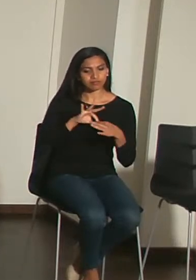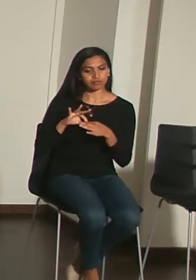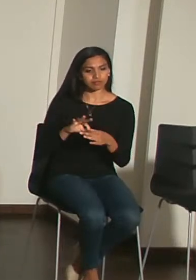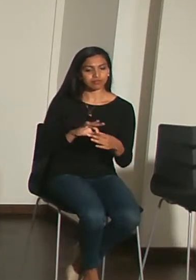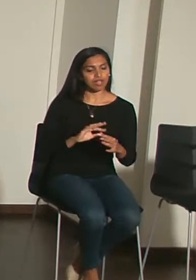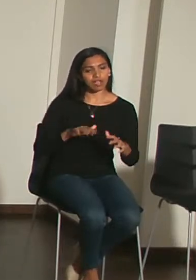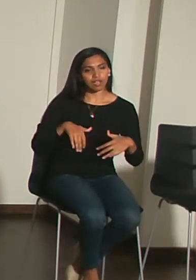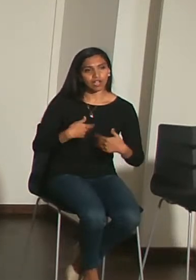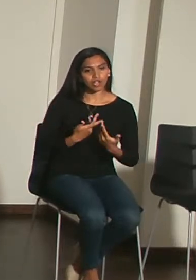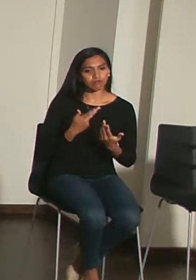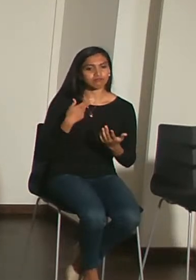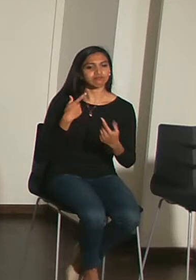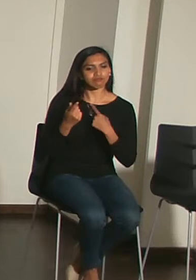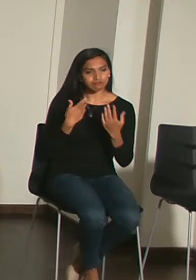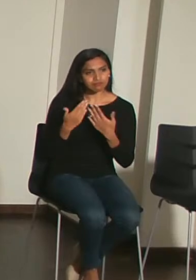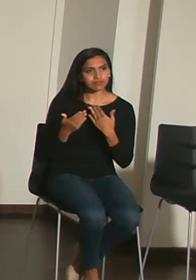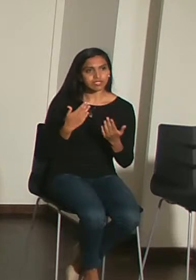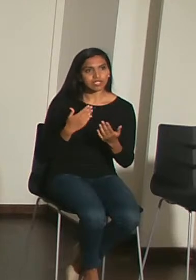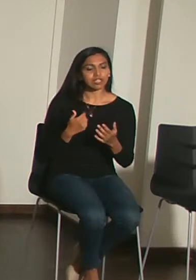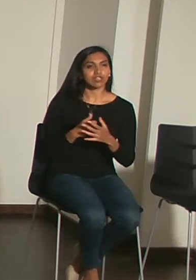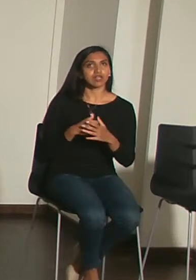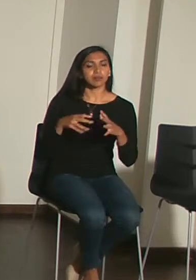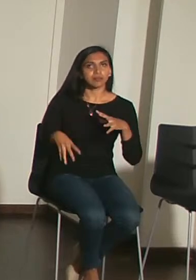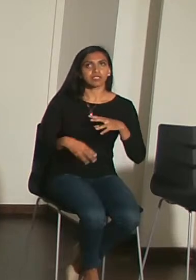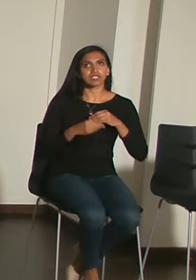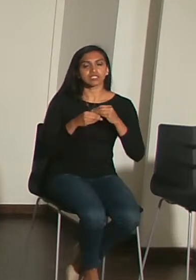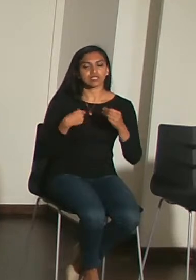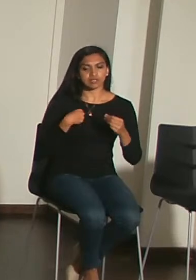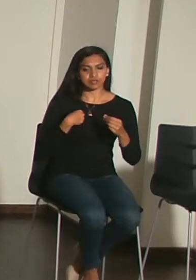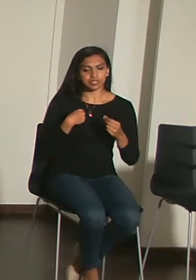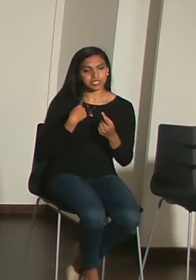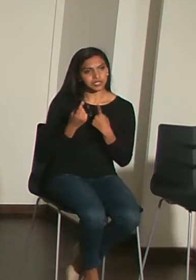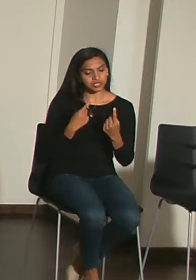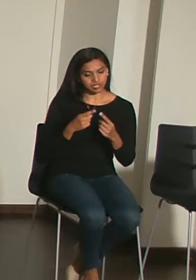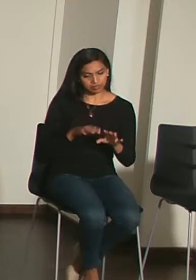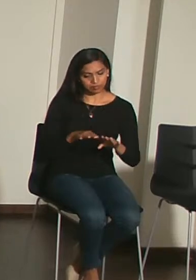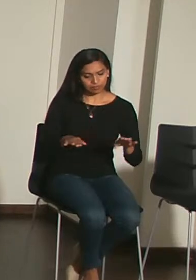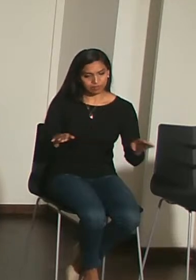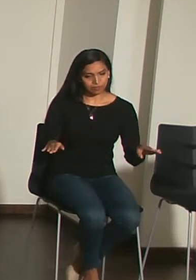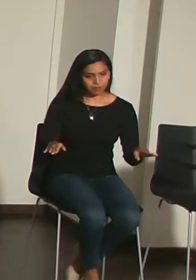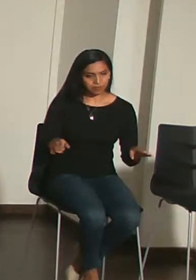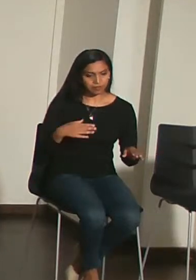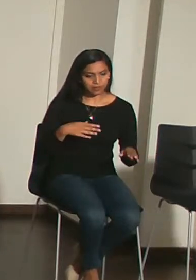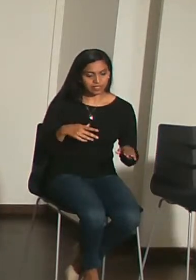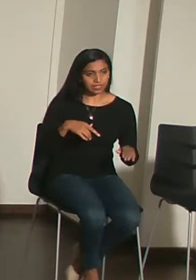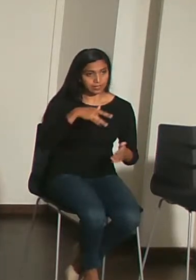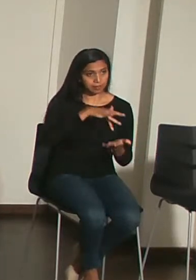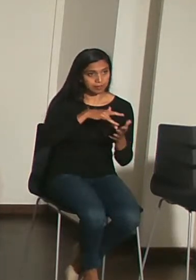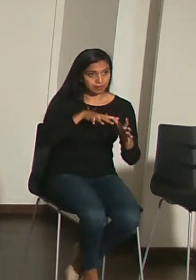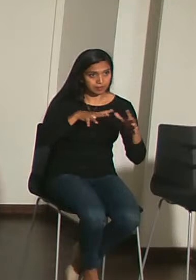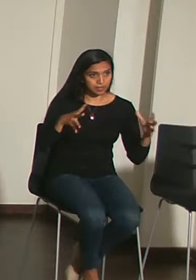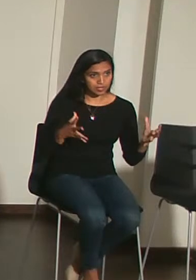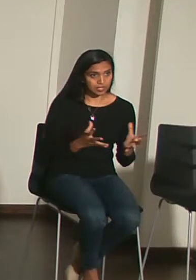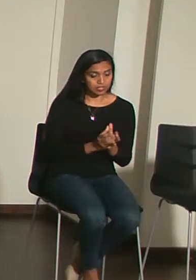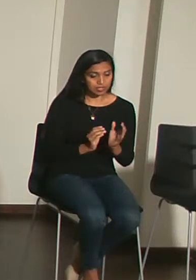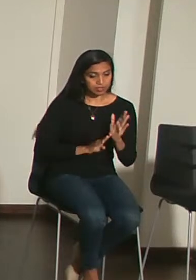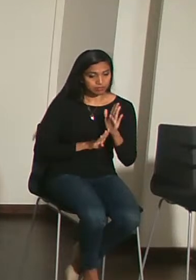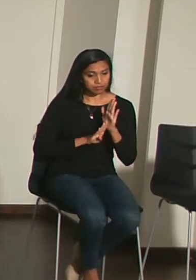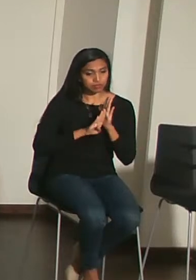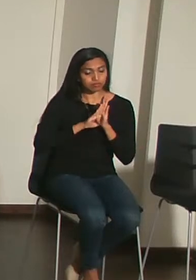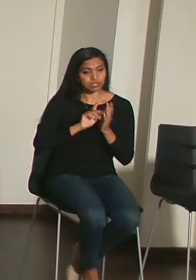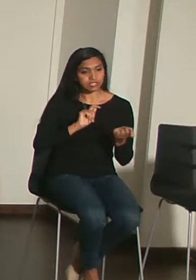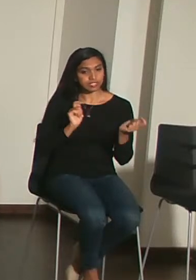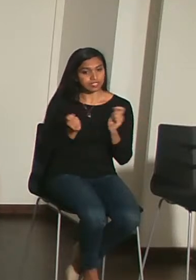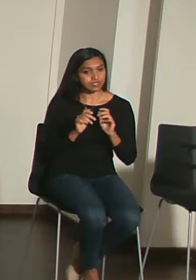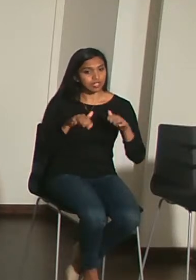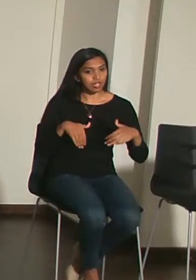them how class, um, as a as an area, has evolved because now class